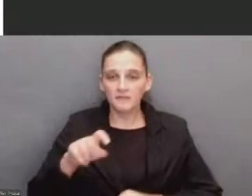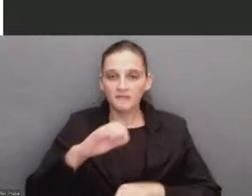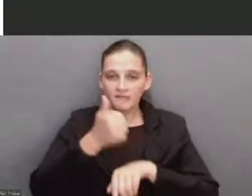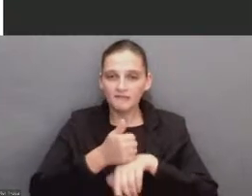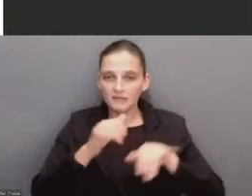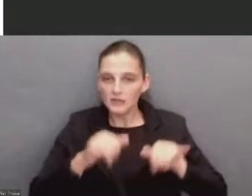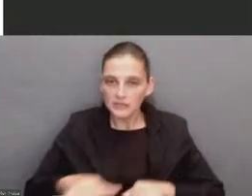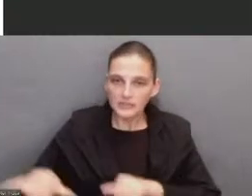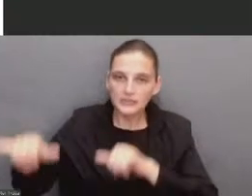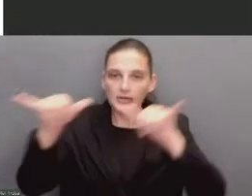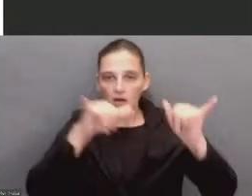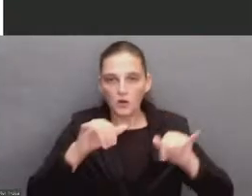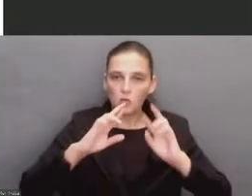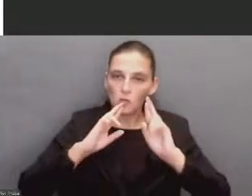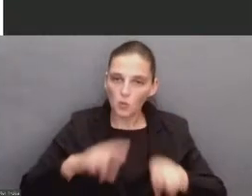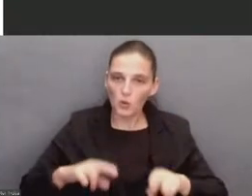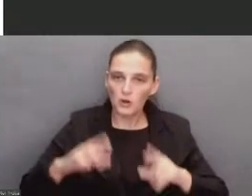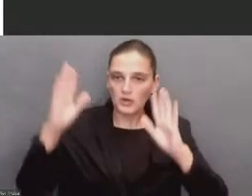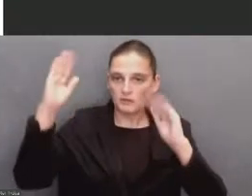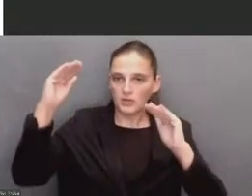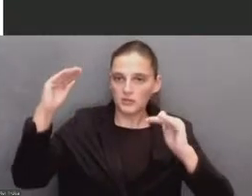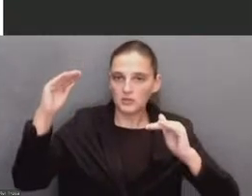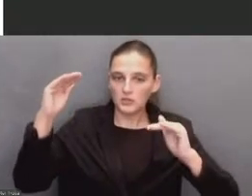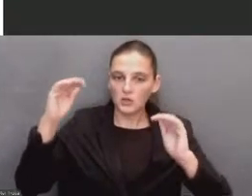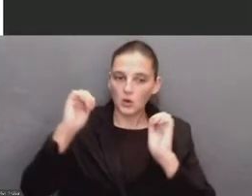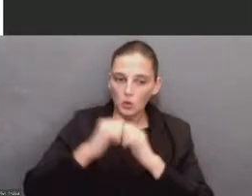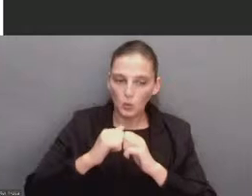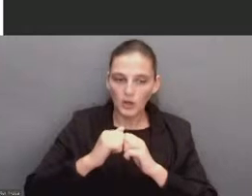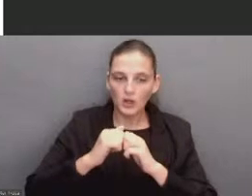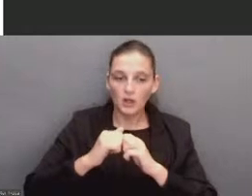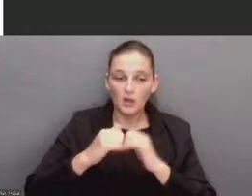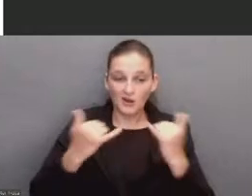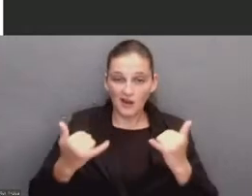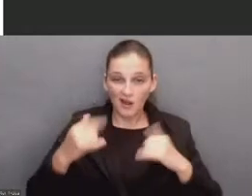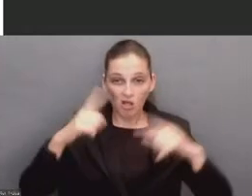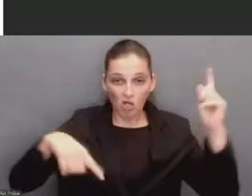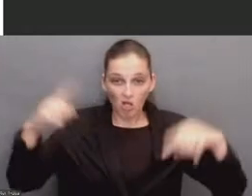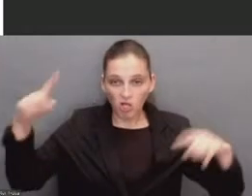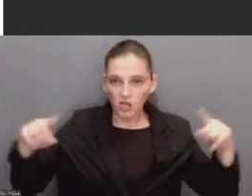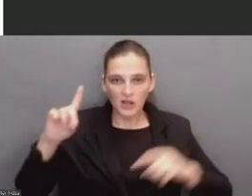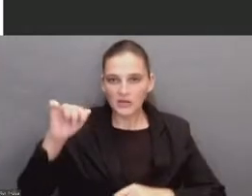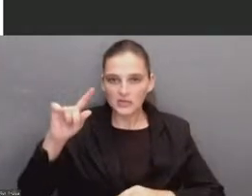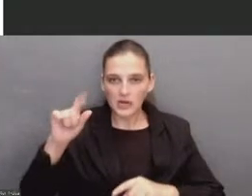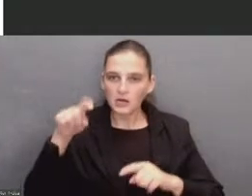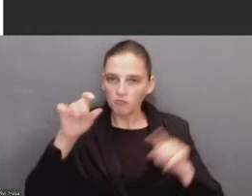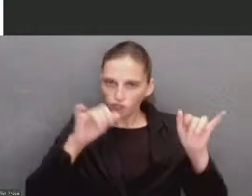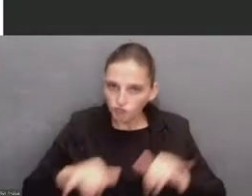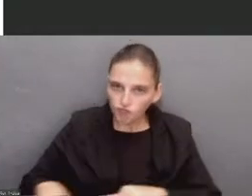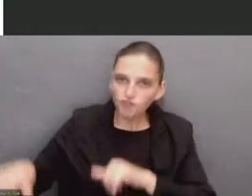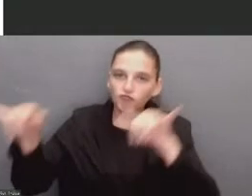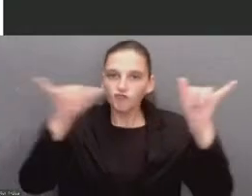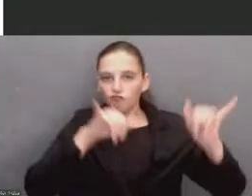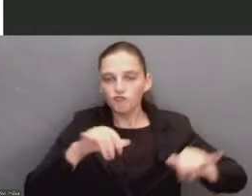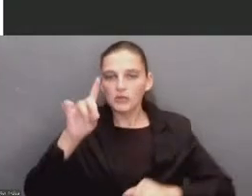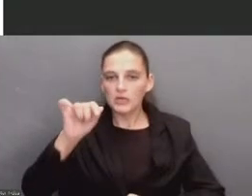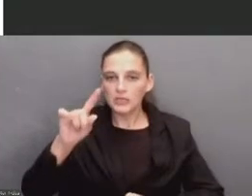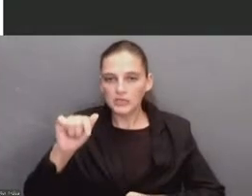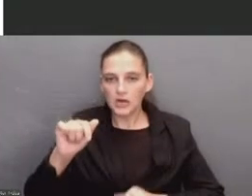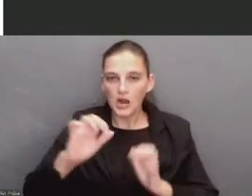reporting expectations with disaggregated data, again, very important, and incentivizing the reporting of